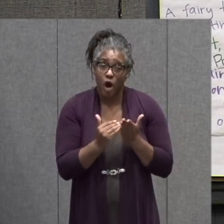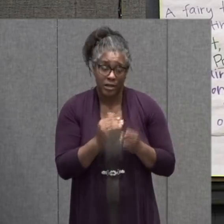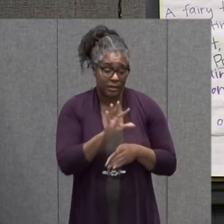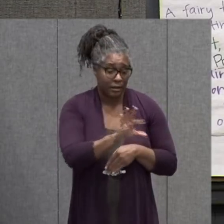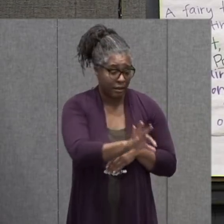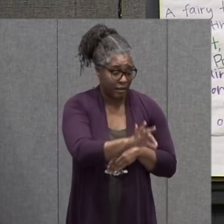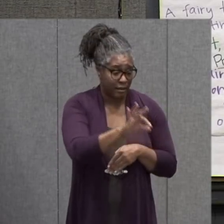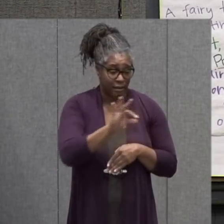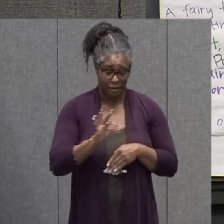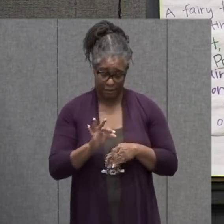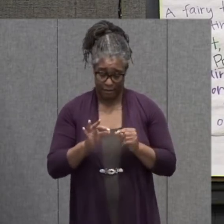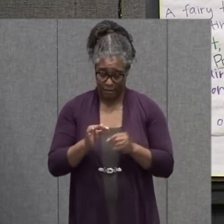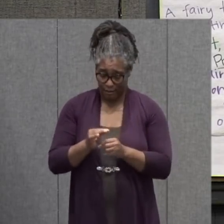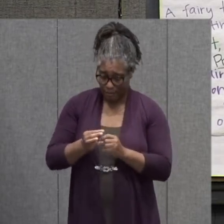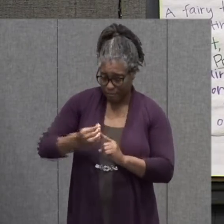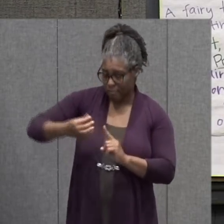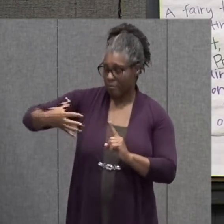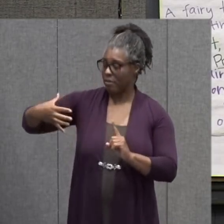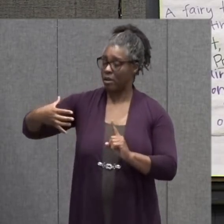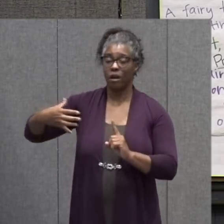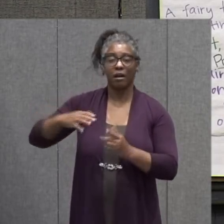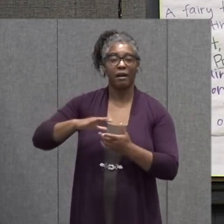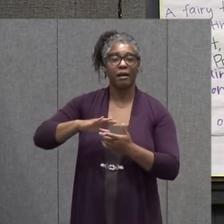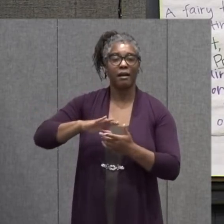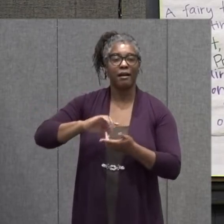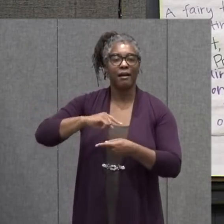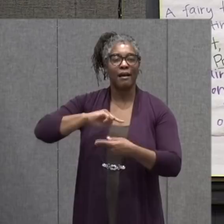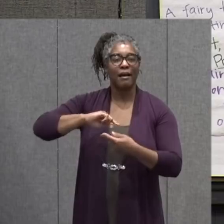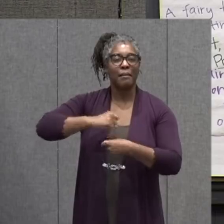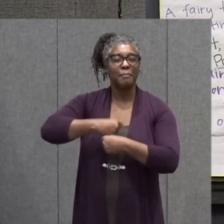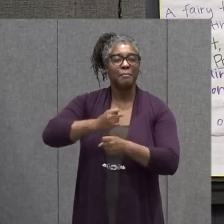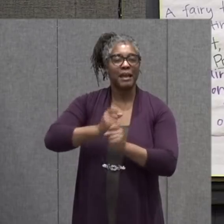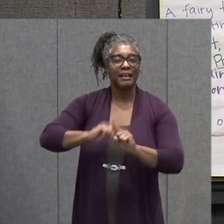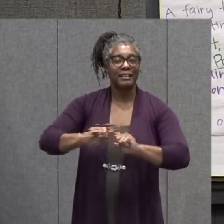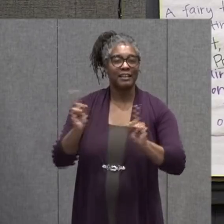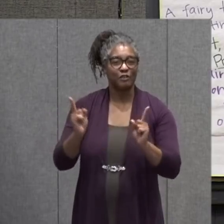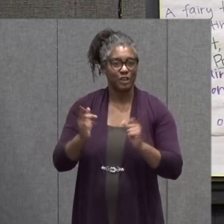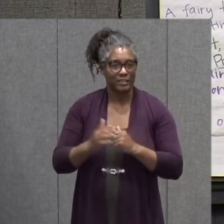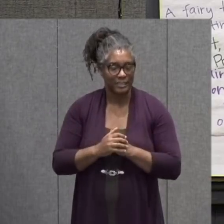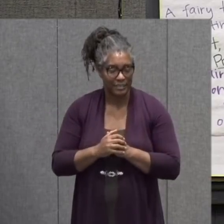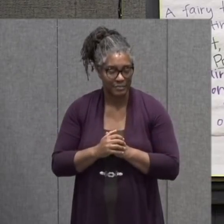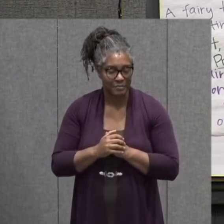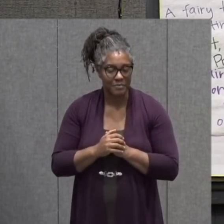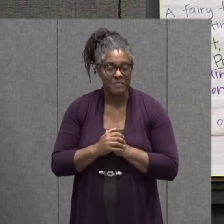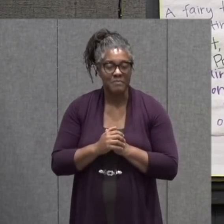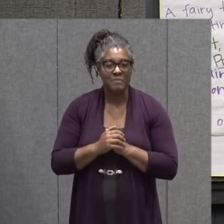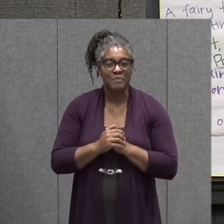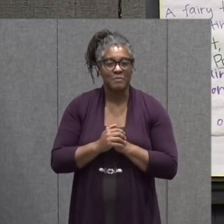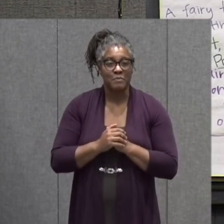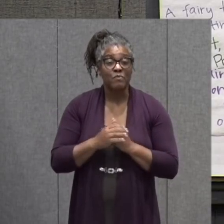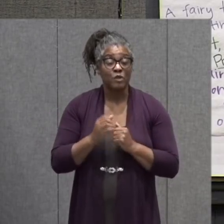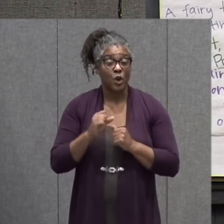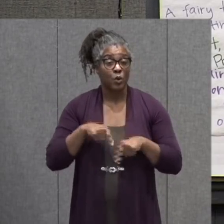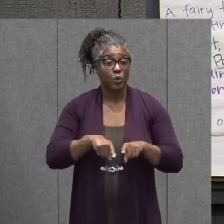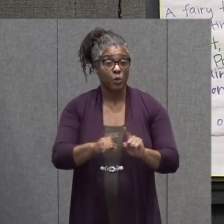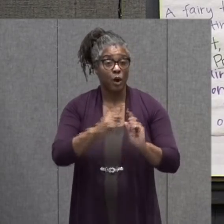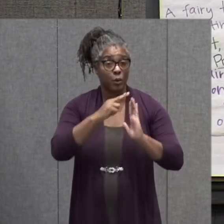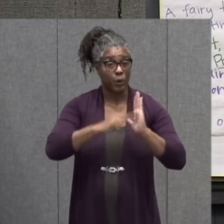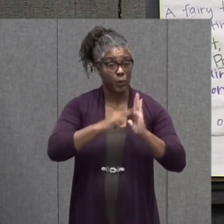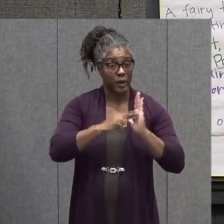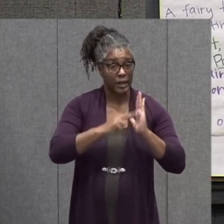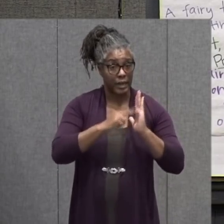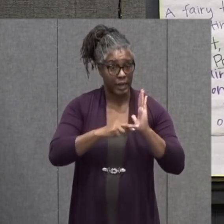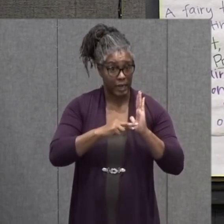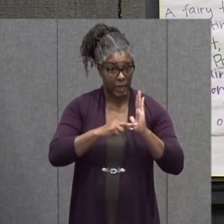own. So some things that we're going to look at as we are reading our fairy tale to kind of have in our mind for